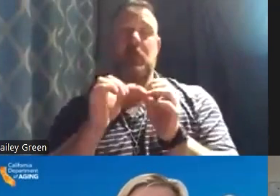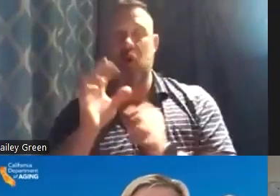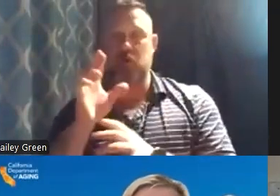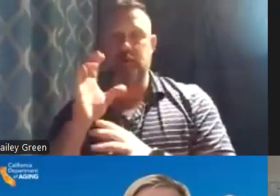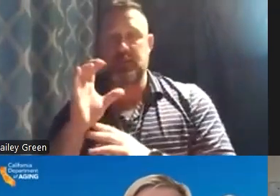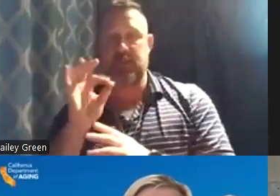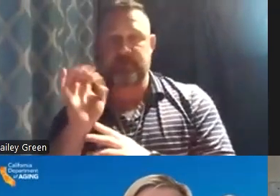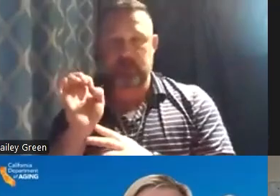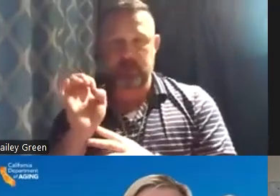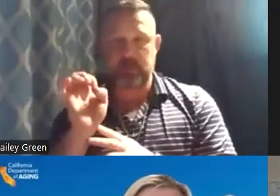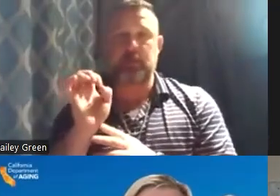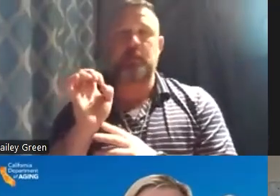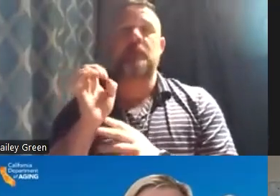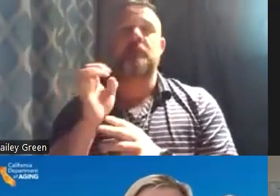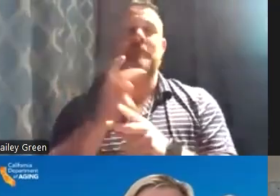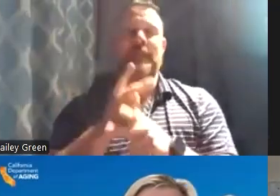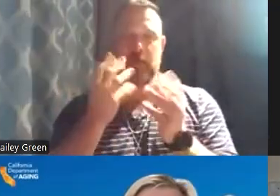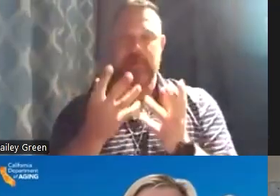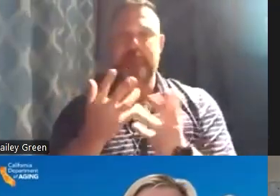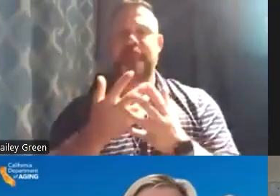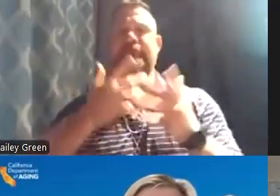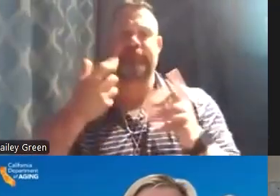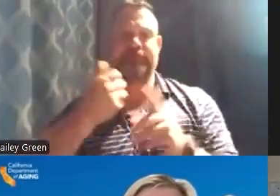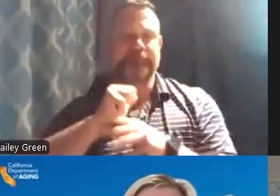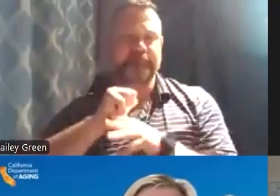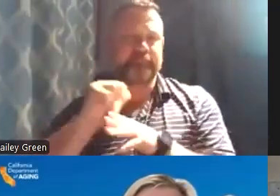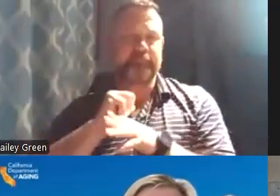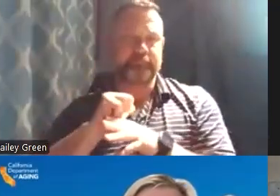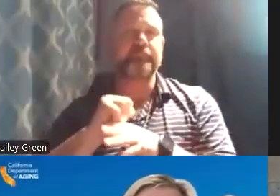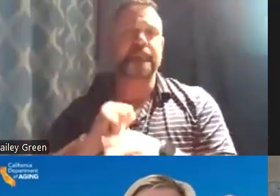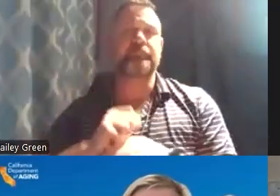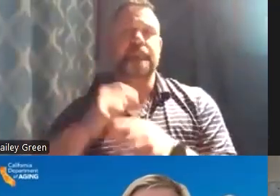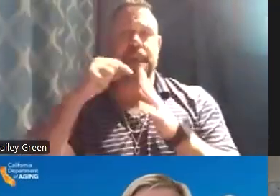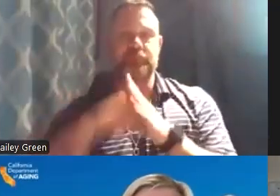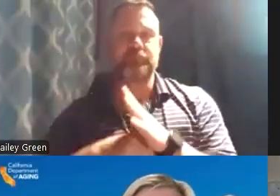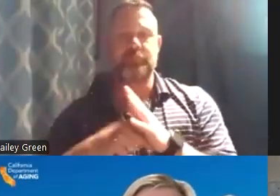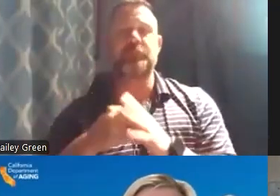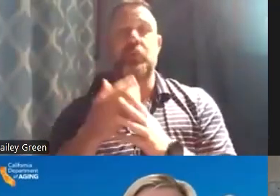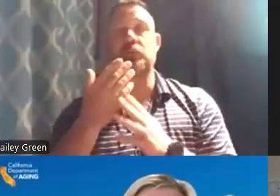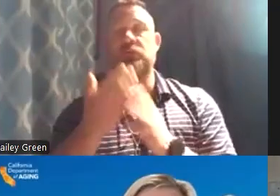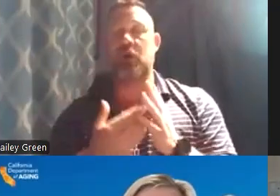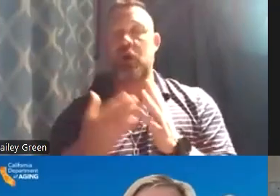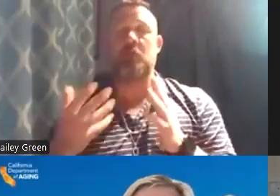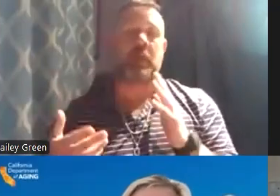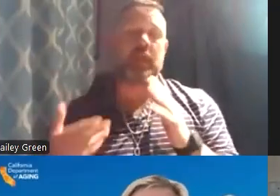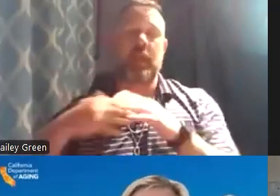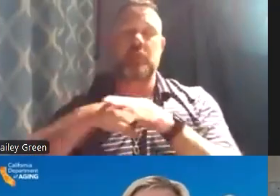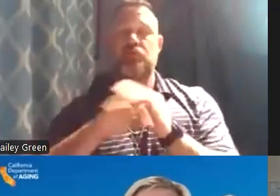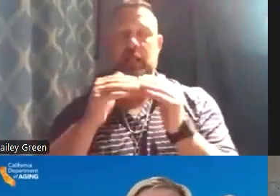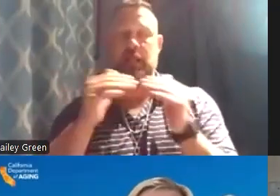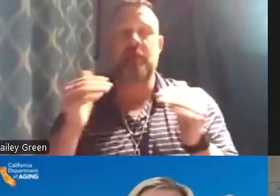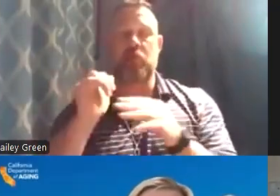RCFE caregivers, there's quite a robust training. So trying to bring some parity and some kind of entry-level training requirements for